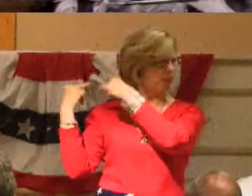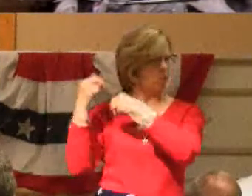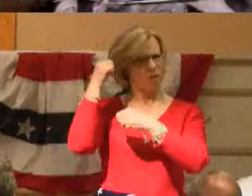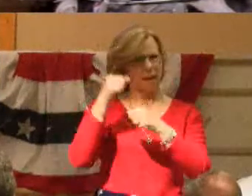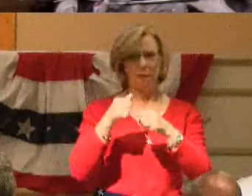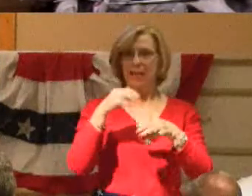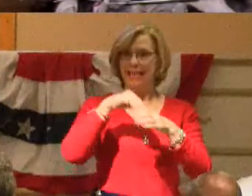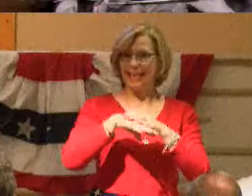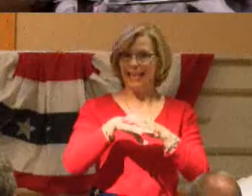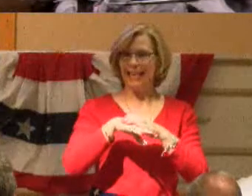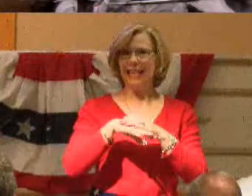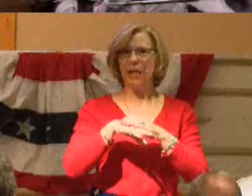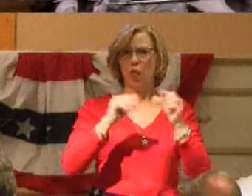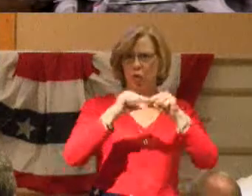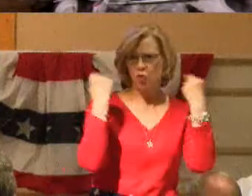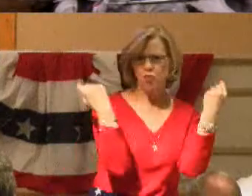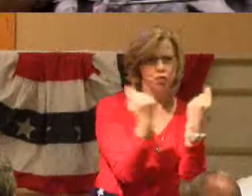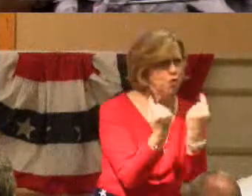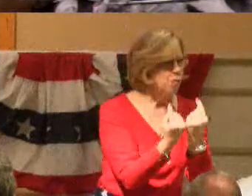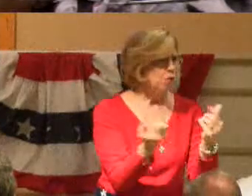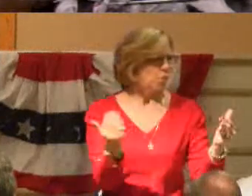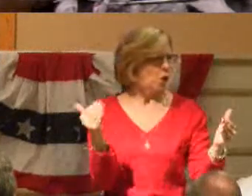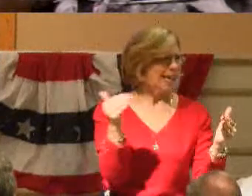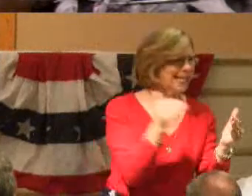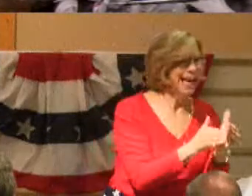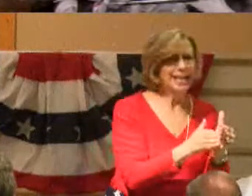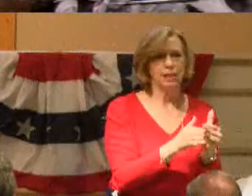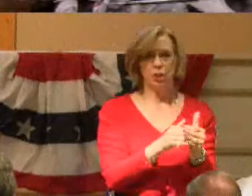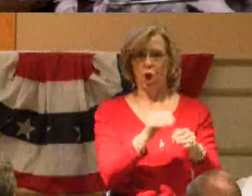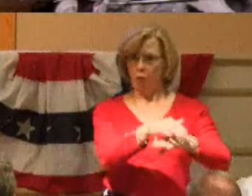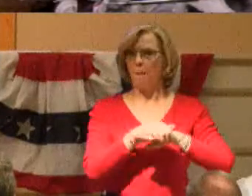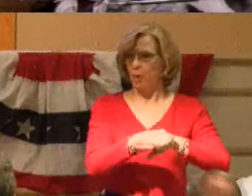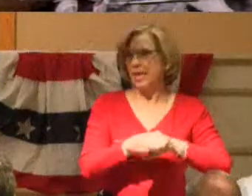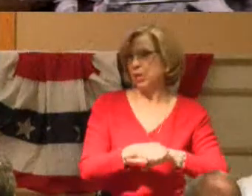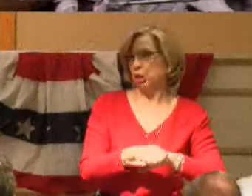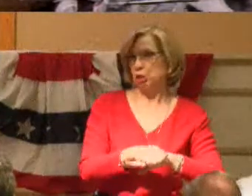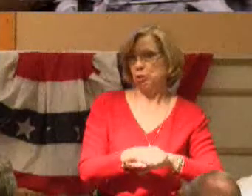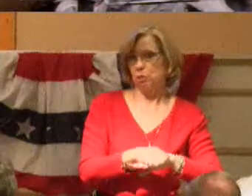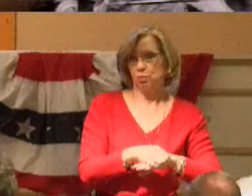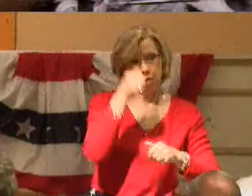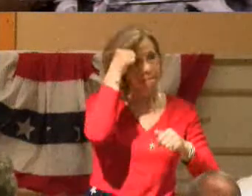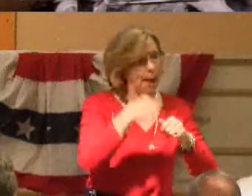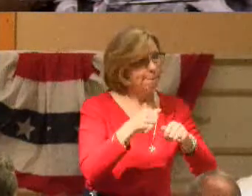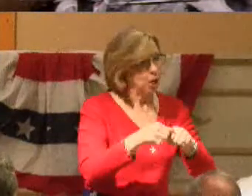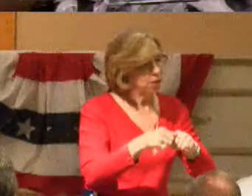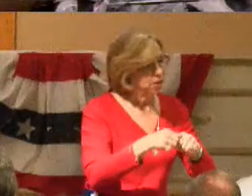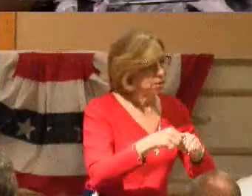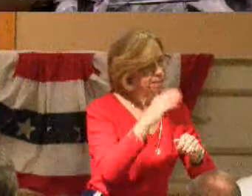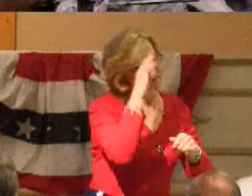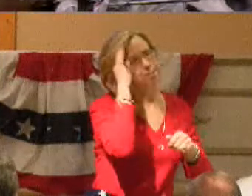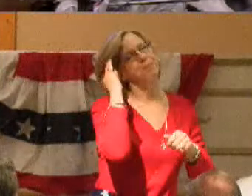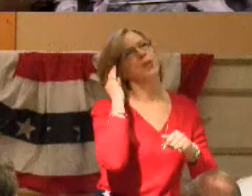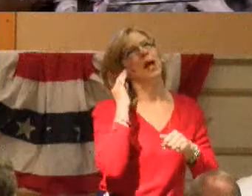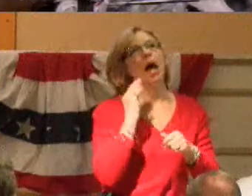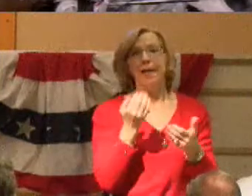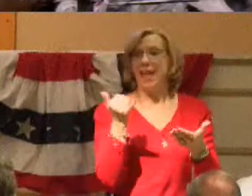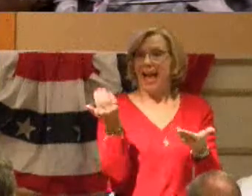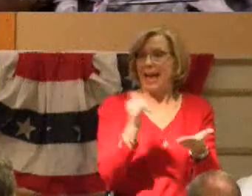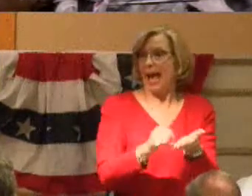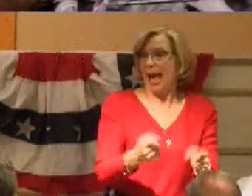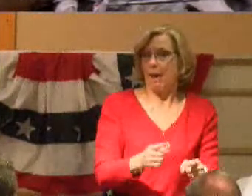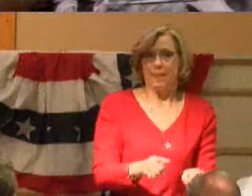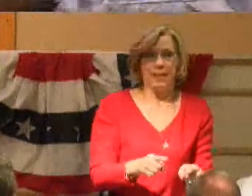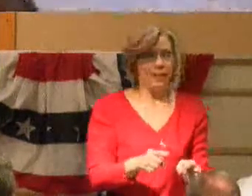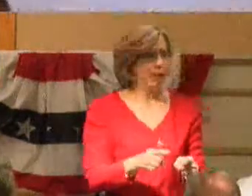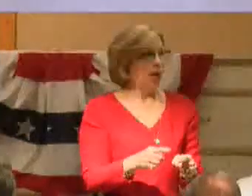the colonists who were going against those of Britain. And so this led to to circumstances like the Boston